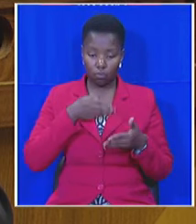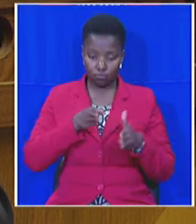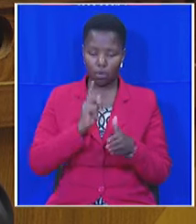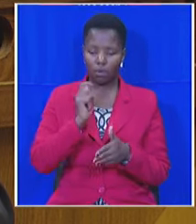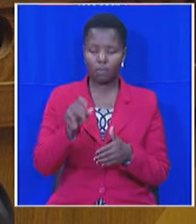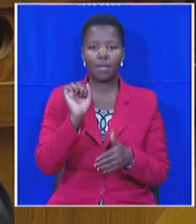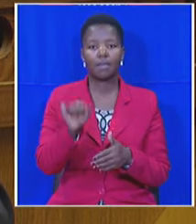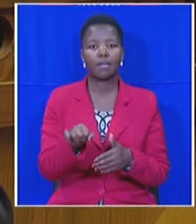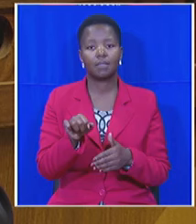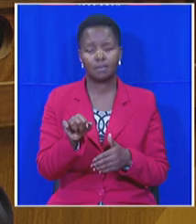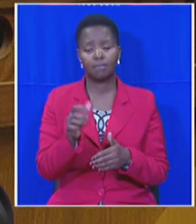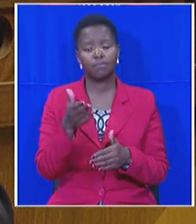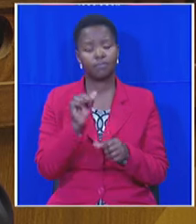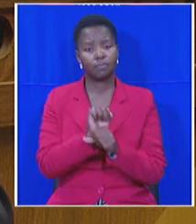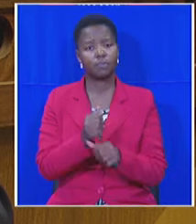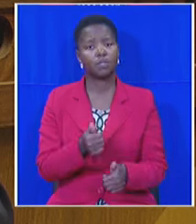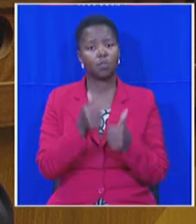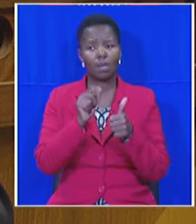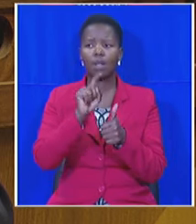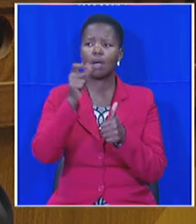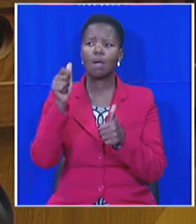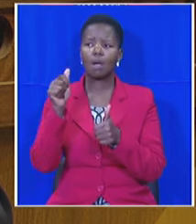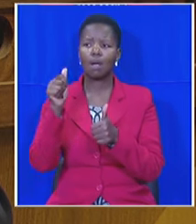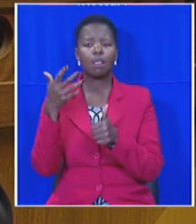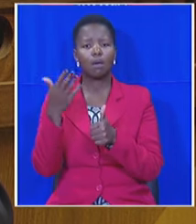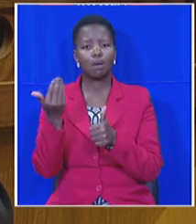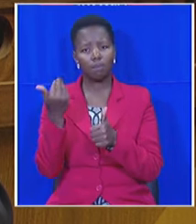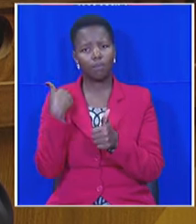South Africa, they do well, and we have all used them.